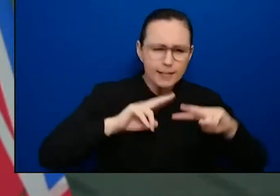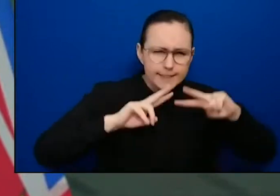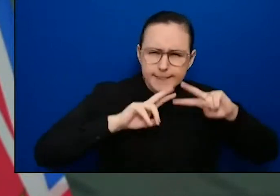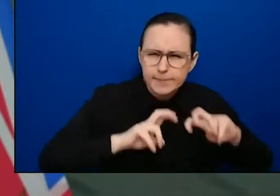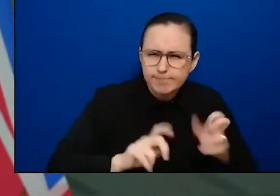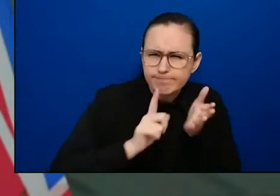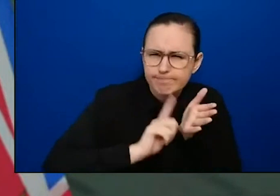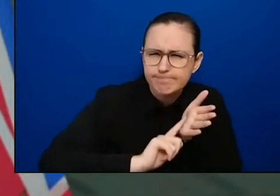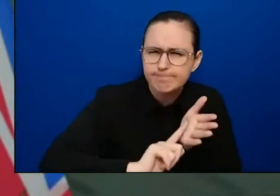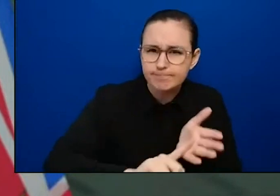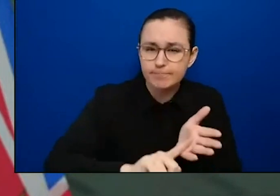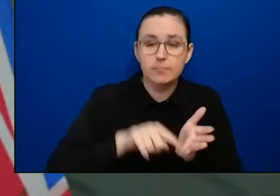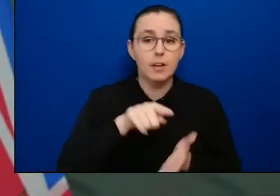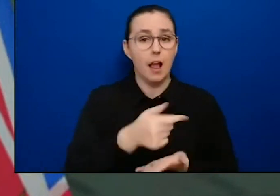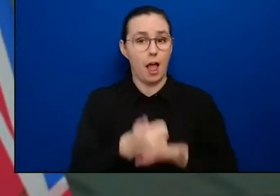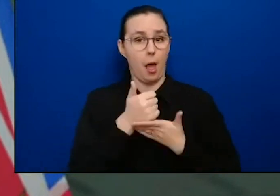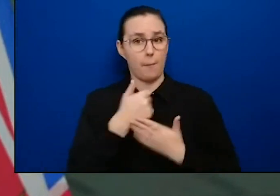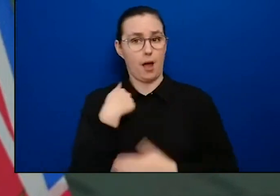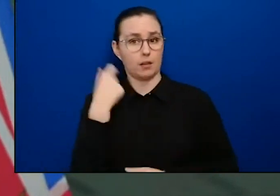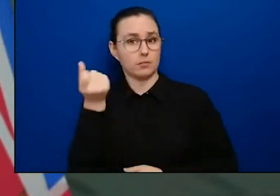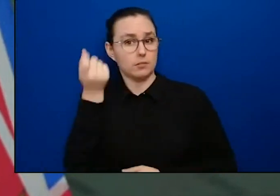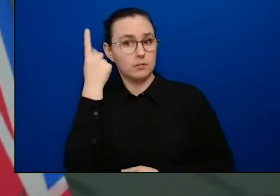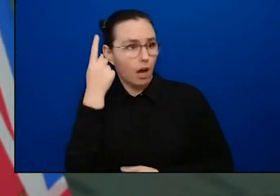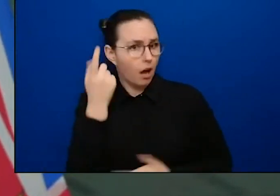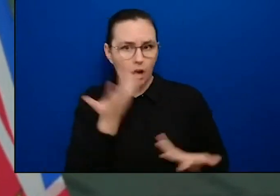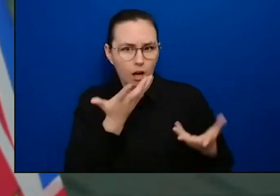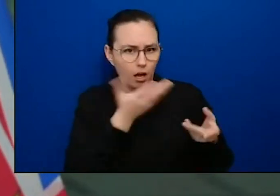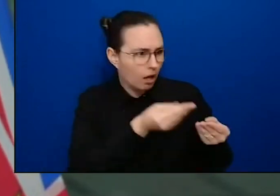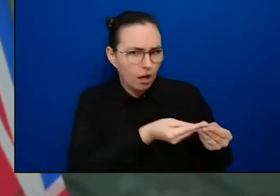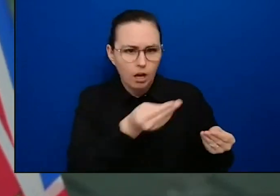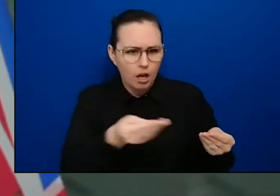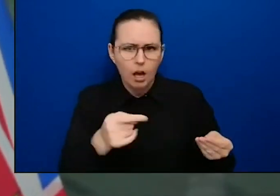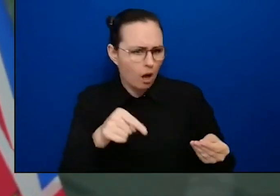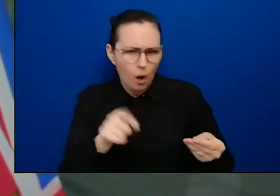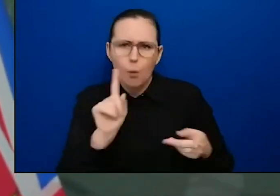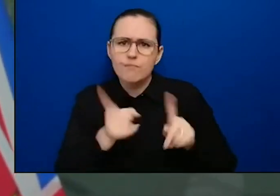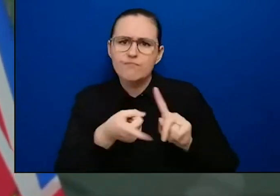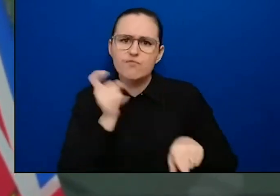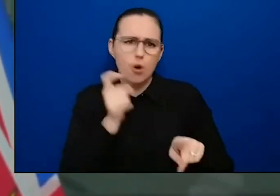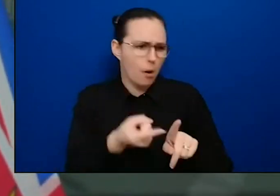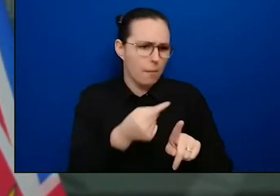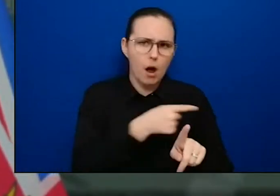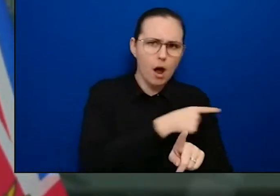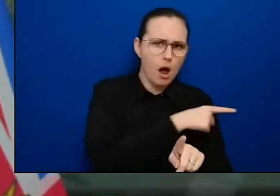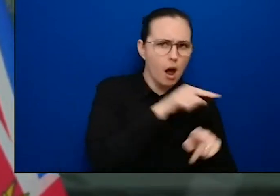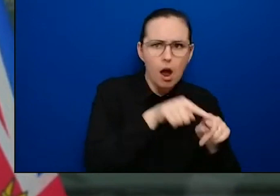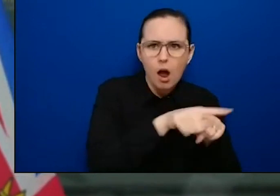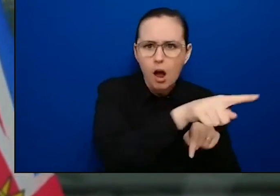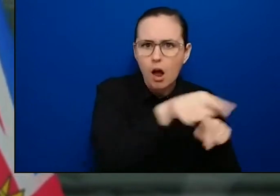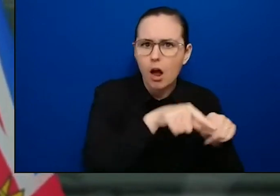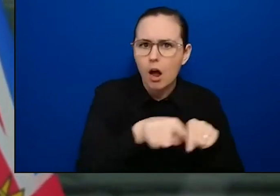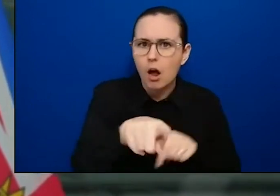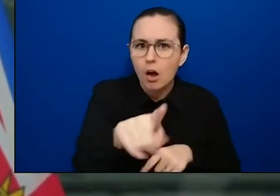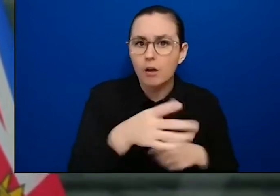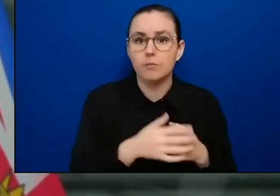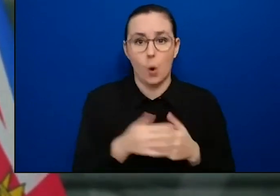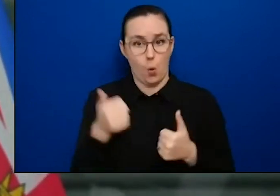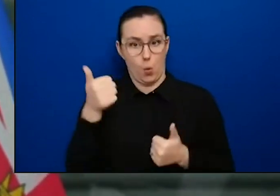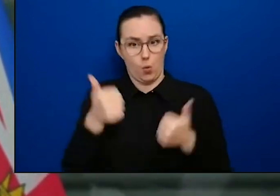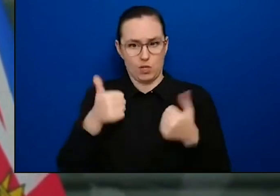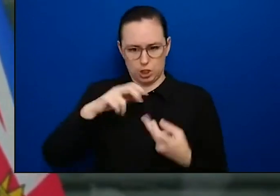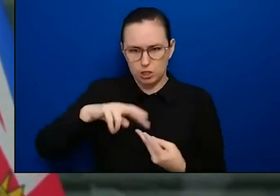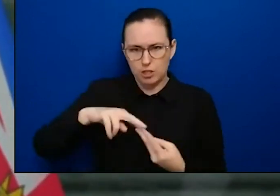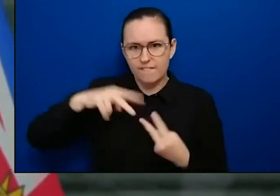identify transmission in outbreaks. And as you know, over the last number of months, we've done a very comprehensive program. We